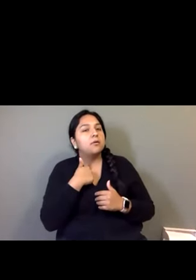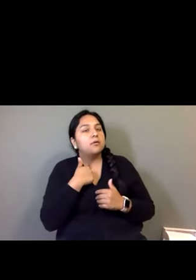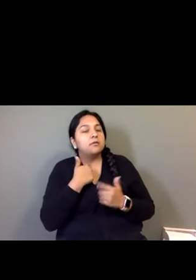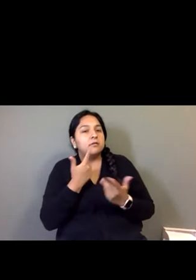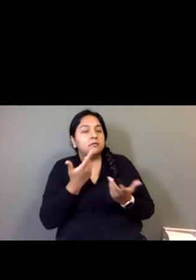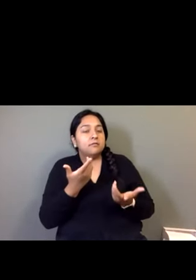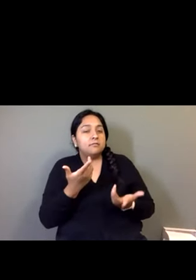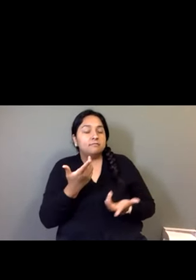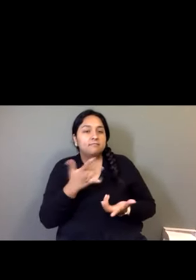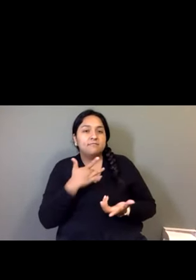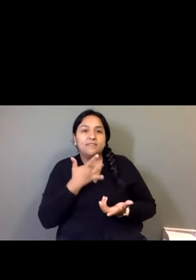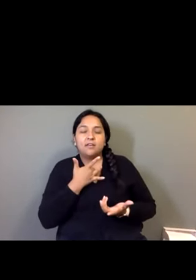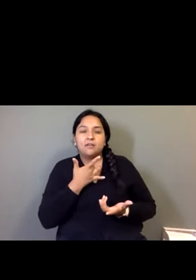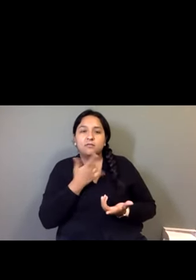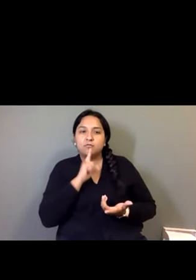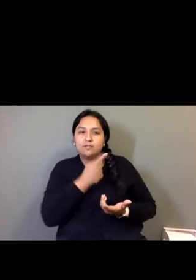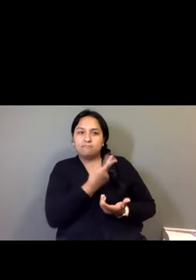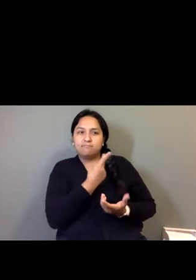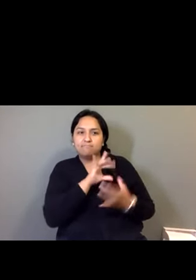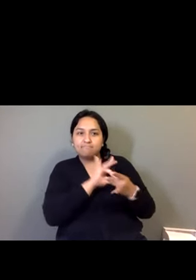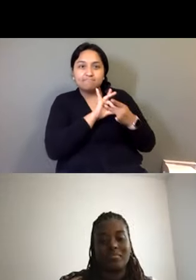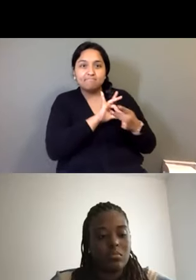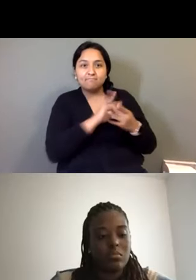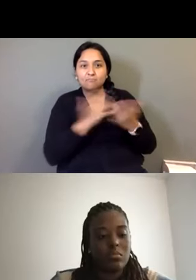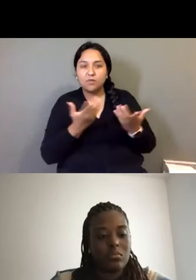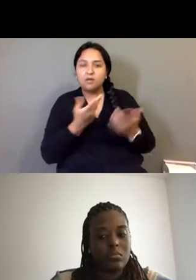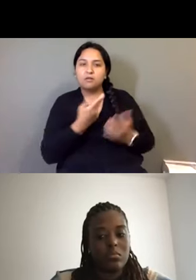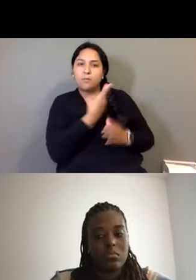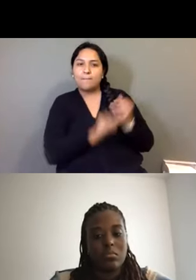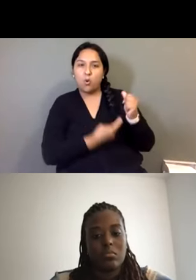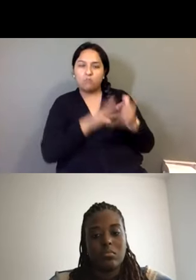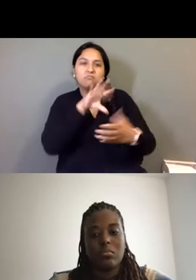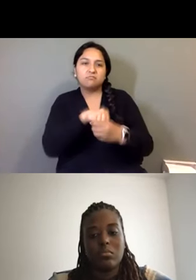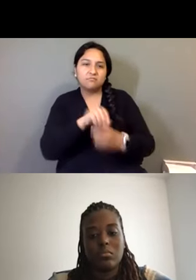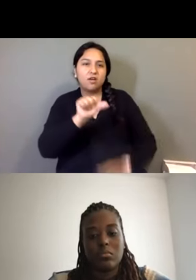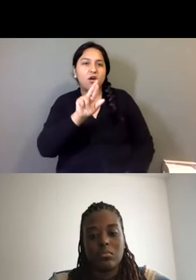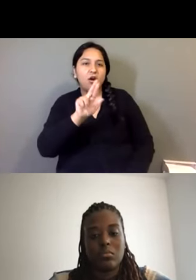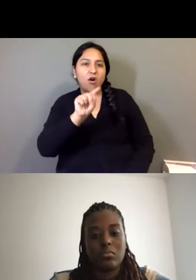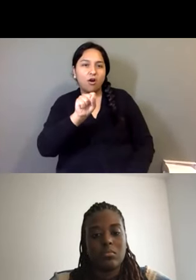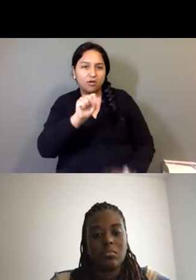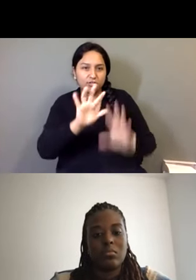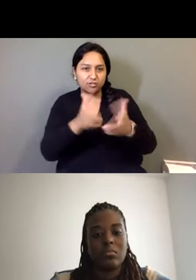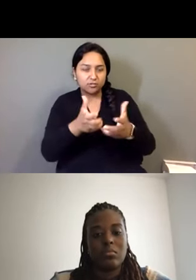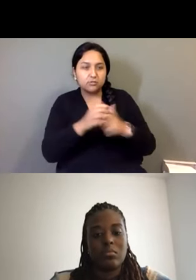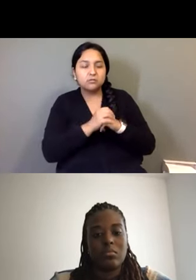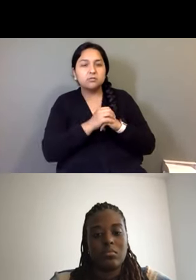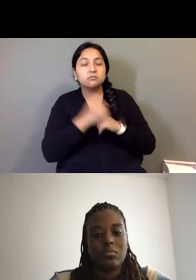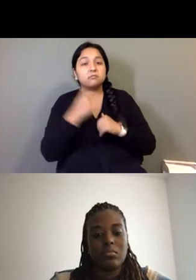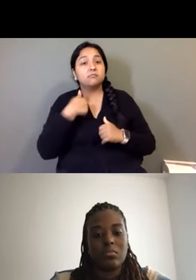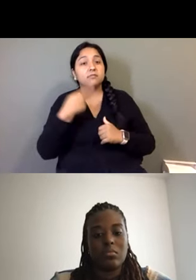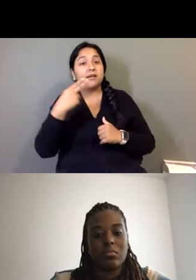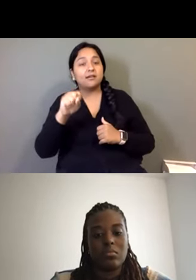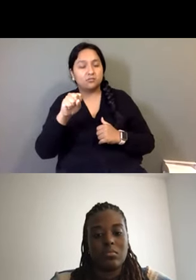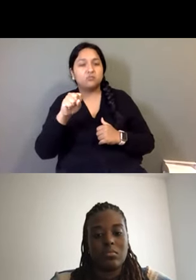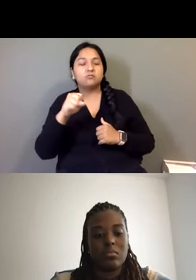the main connection that I think we both have is that we're both in the arts industry. When I was in high school, I was a theater major,